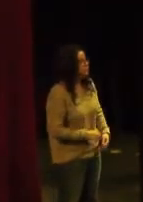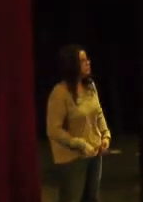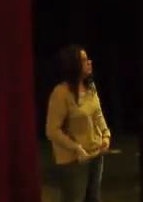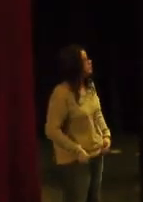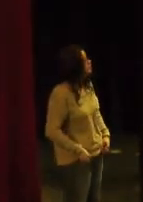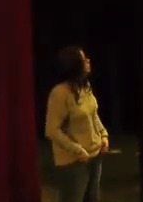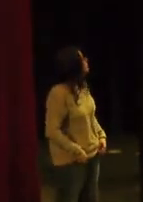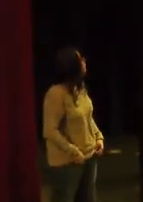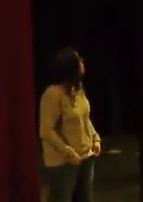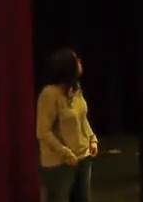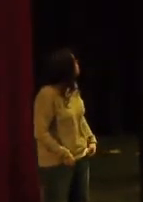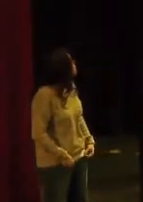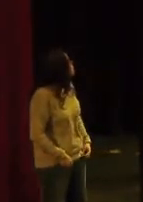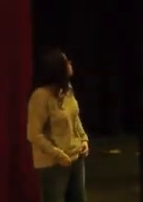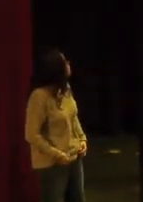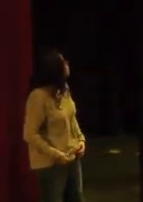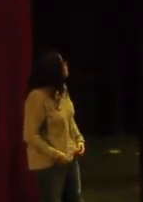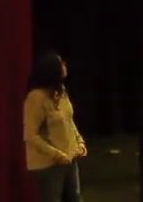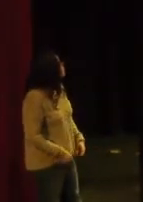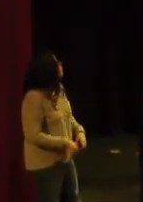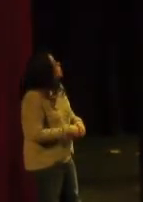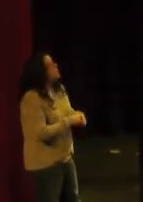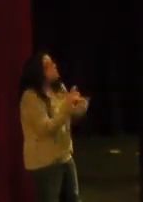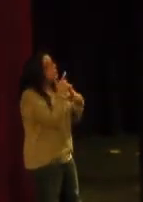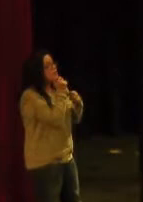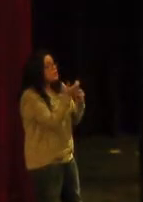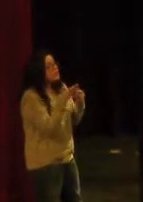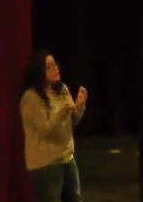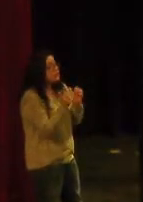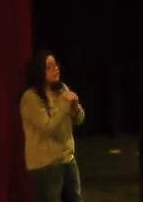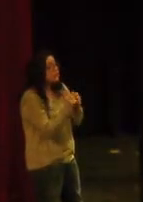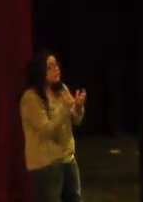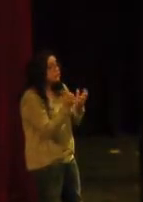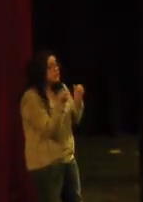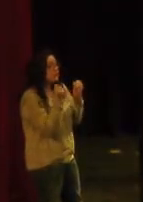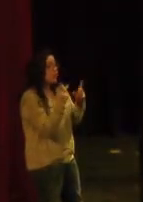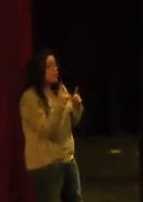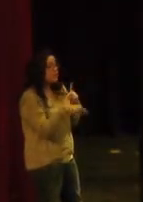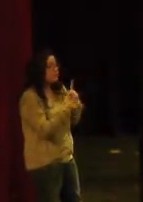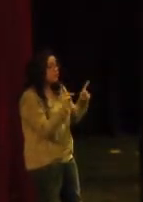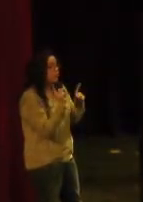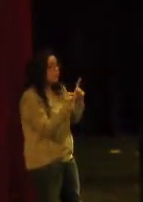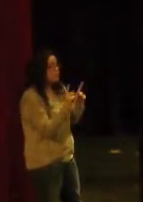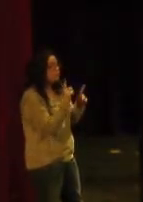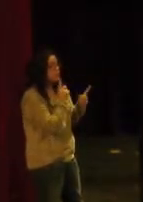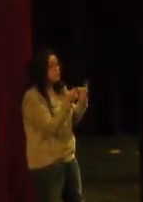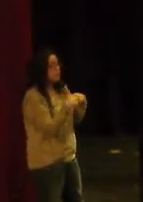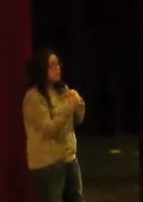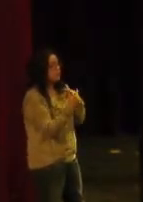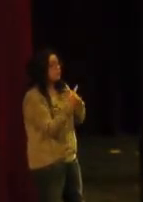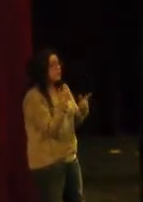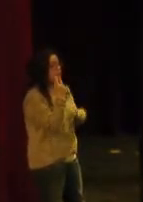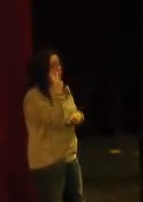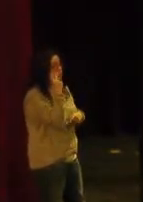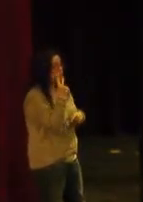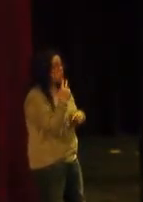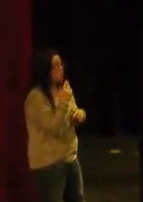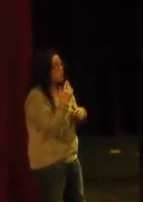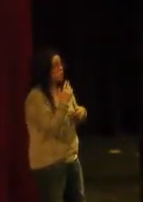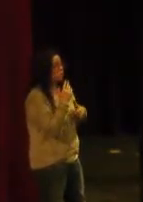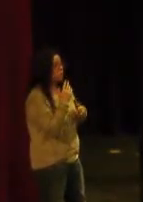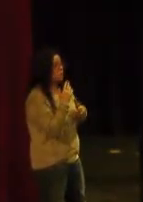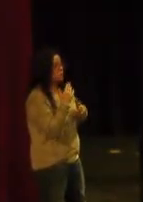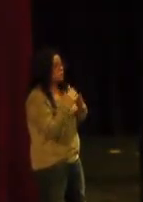The interesting thing is that a lot of these people, especially coming from a place like Mexico or some of the Central American countries